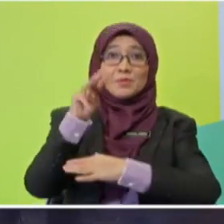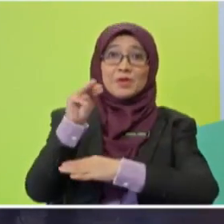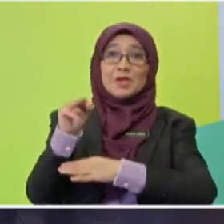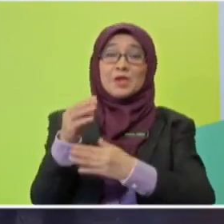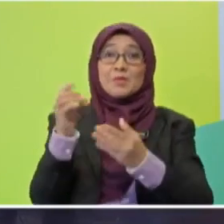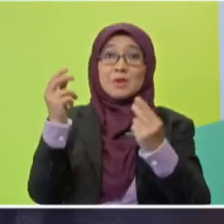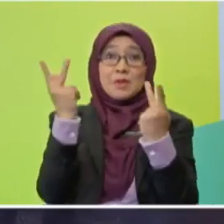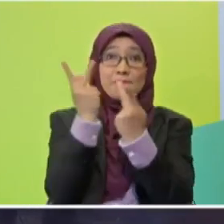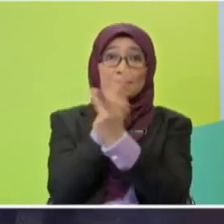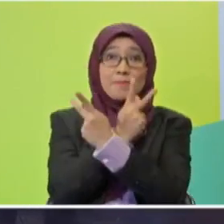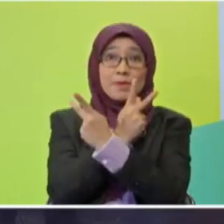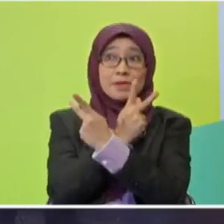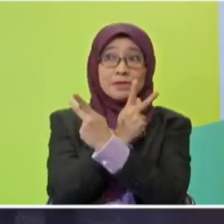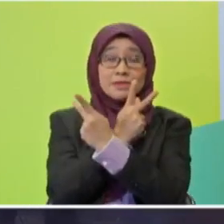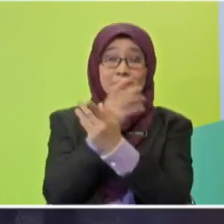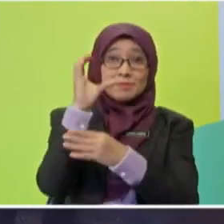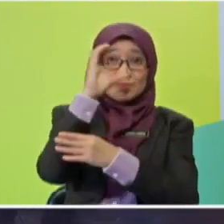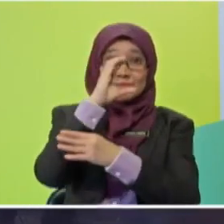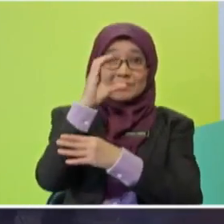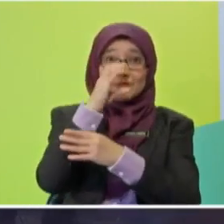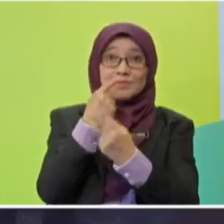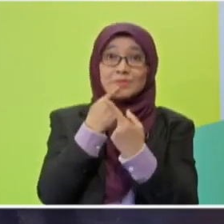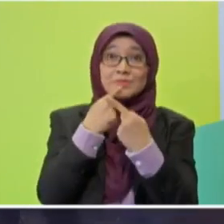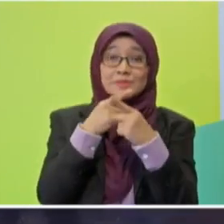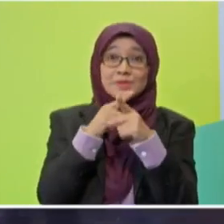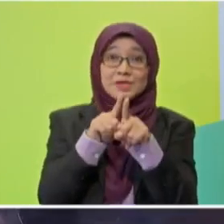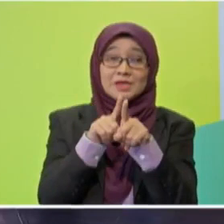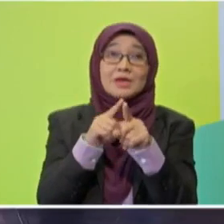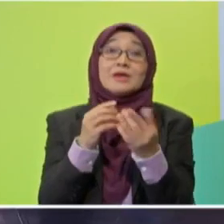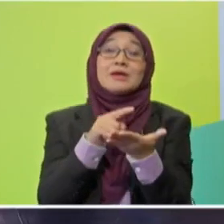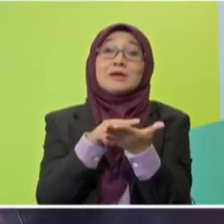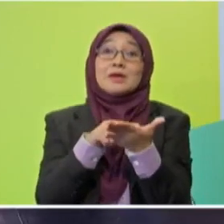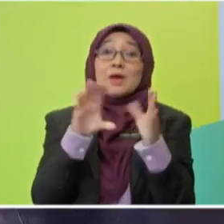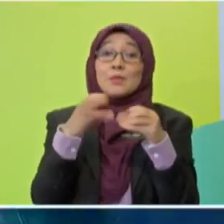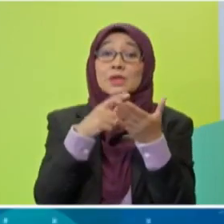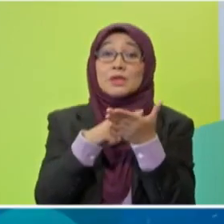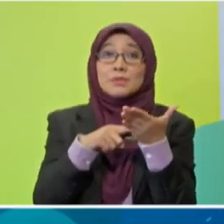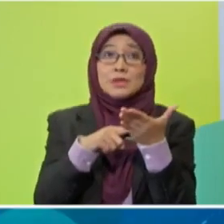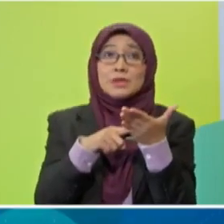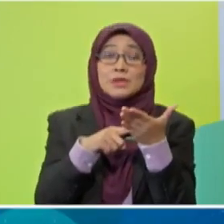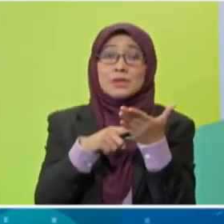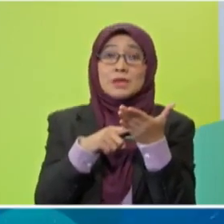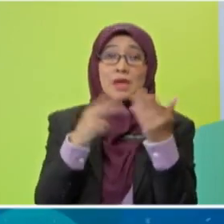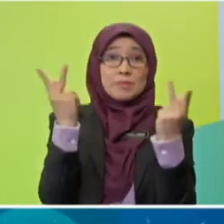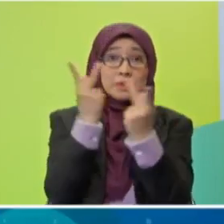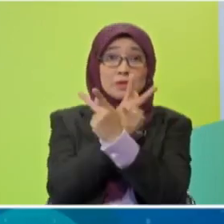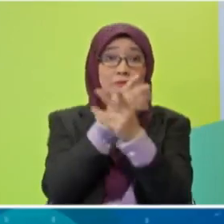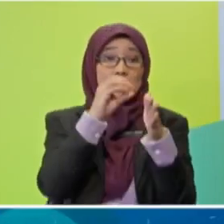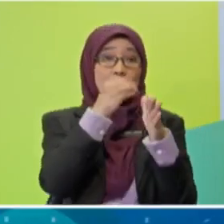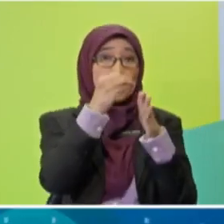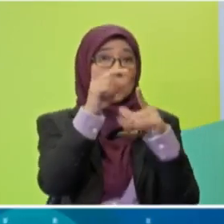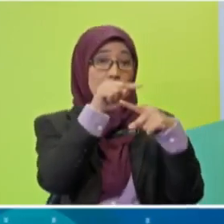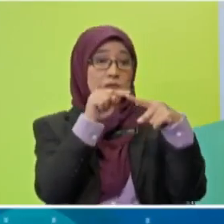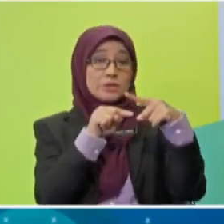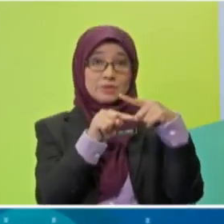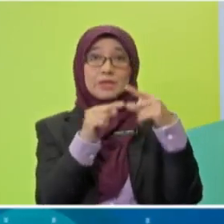Okay, so all of you, what are you trying to do? Multiply, divide? Oh, my friends at home, what are you doing? I'm